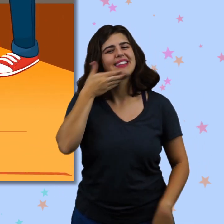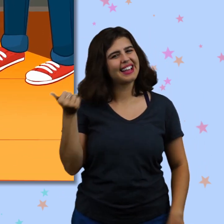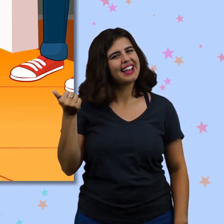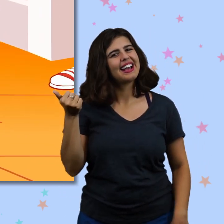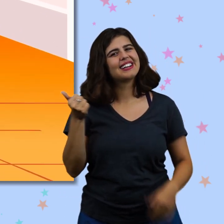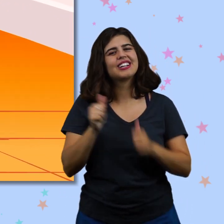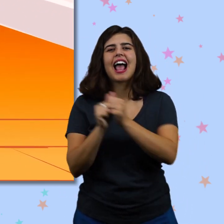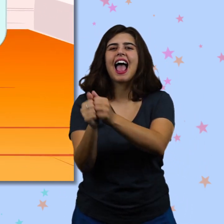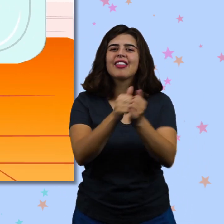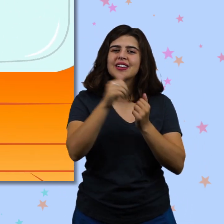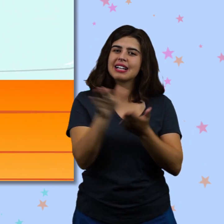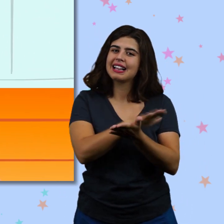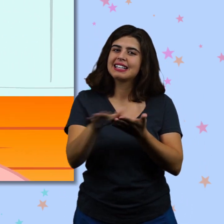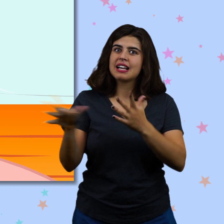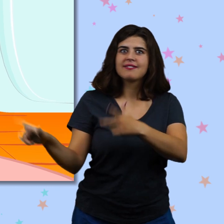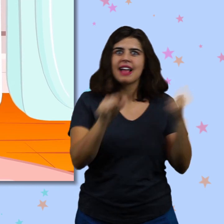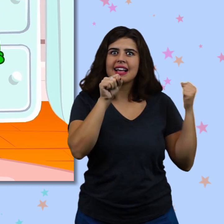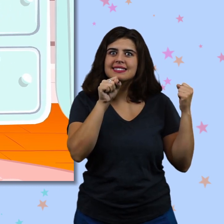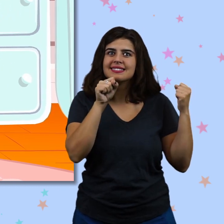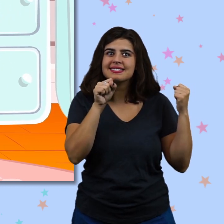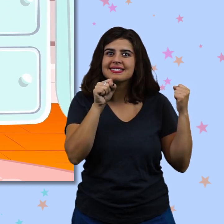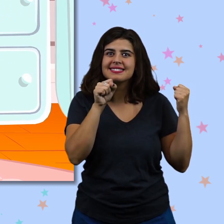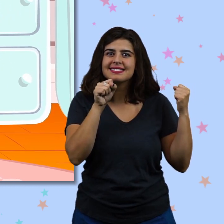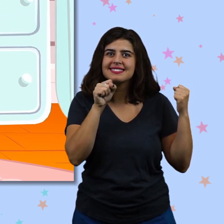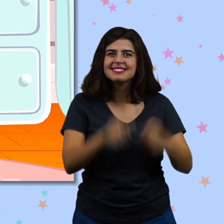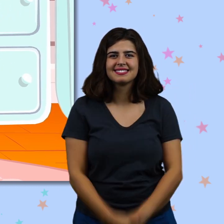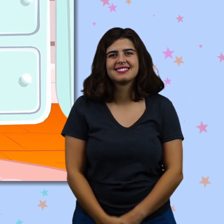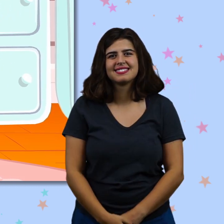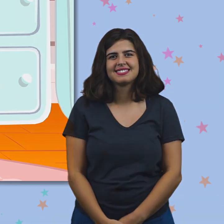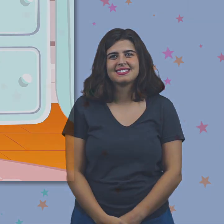Much better that way. Together, we'll finish faster. Thanks, Phoebe.